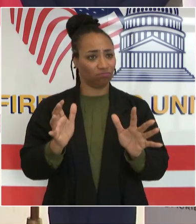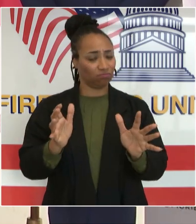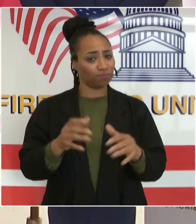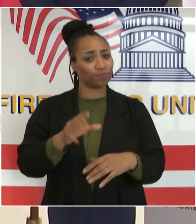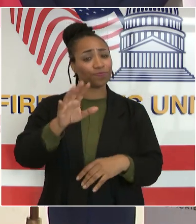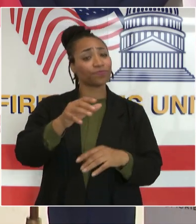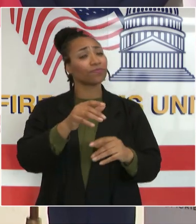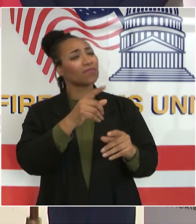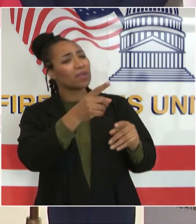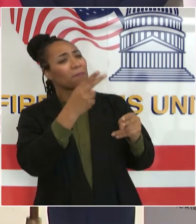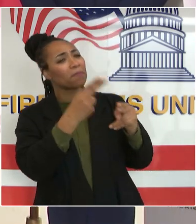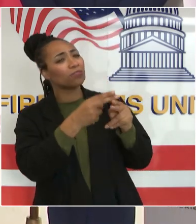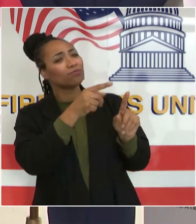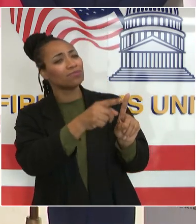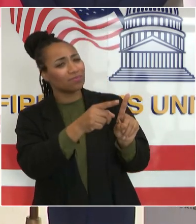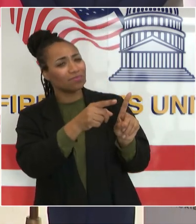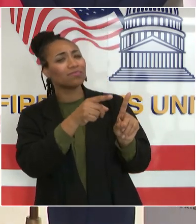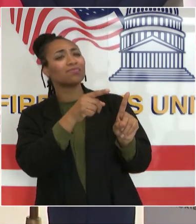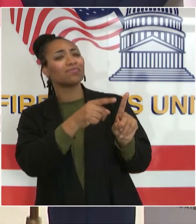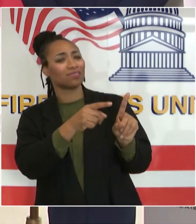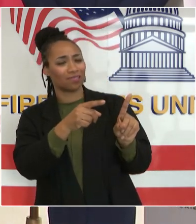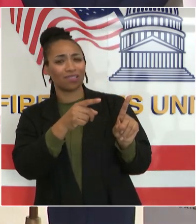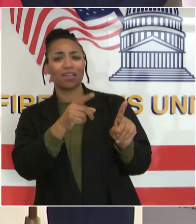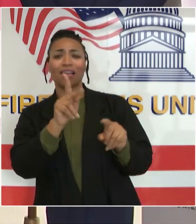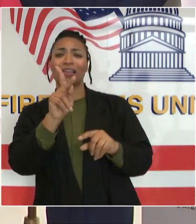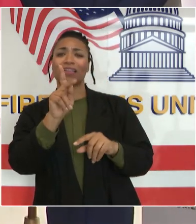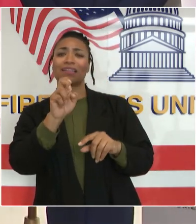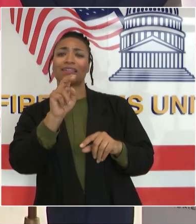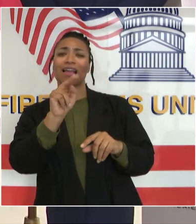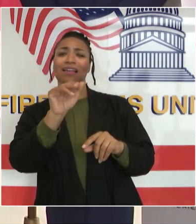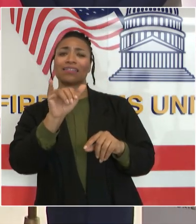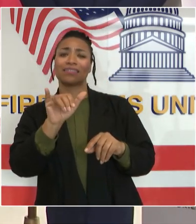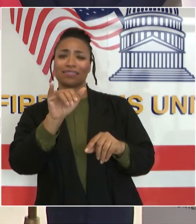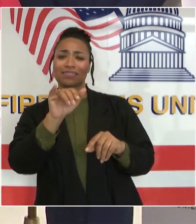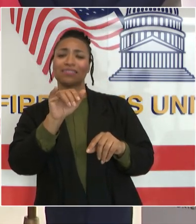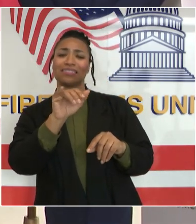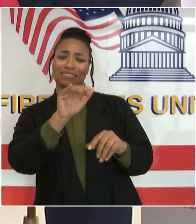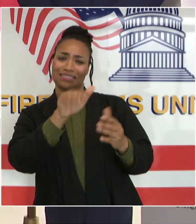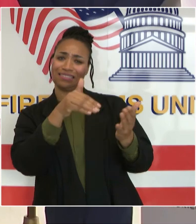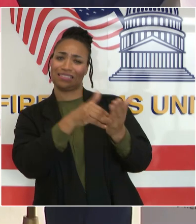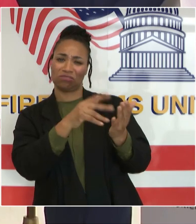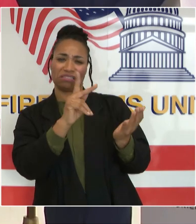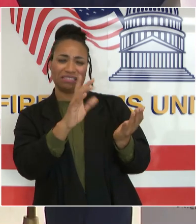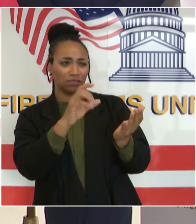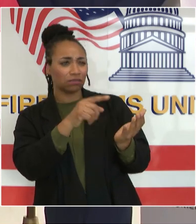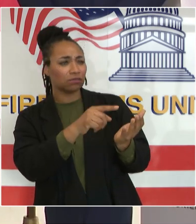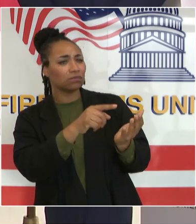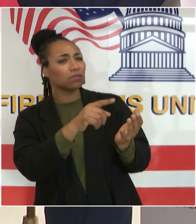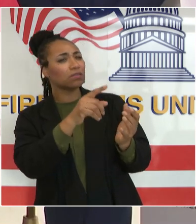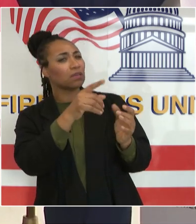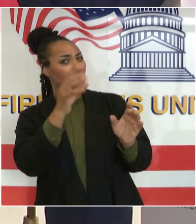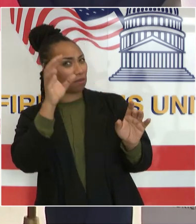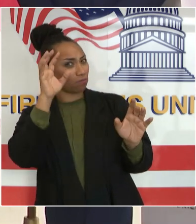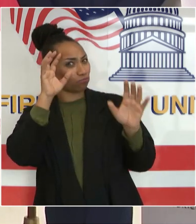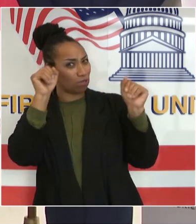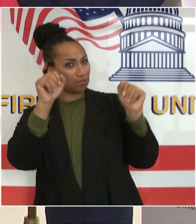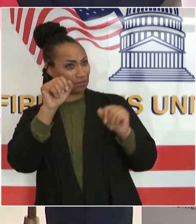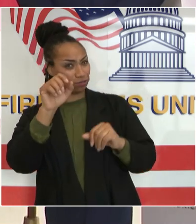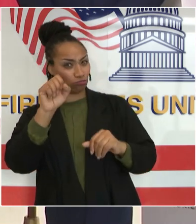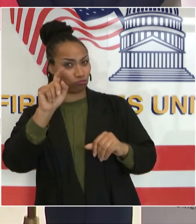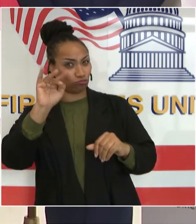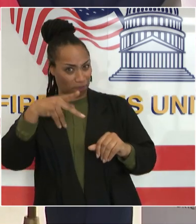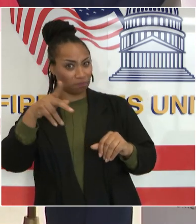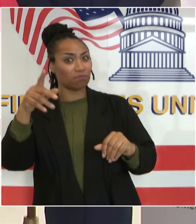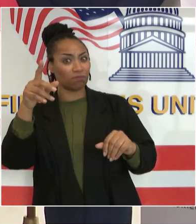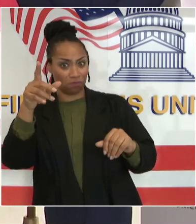board situation there. Since then, I know that now President Trump has been actually named on the board, so I just wanted to confirm, does this change anything for your board